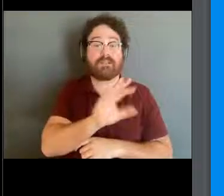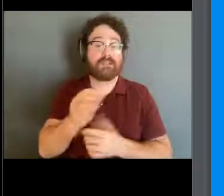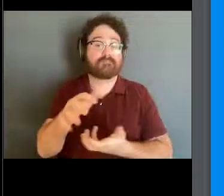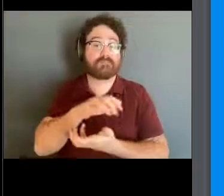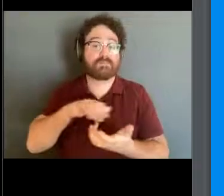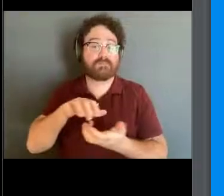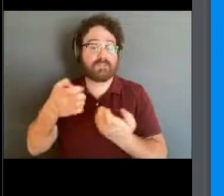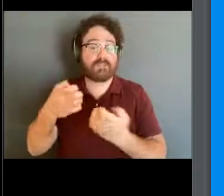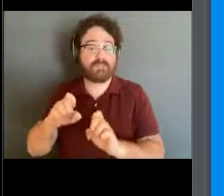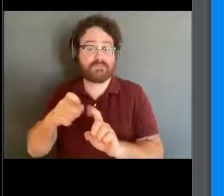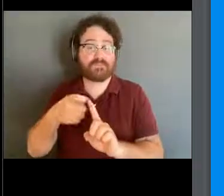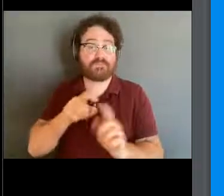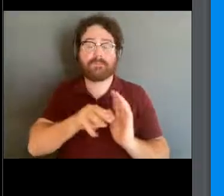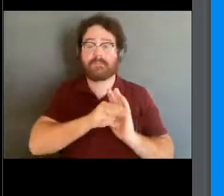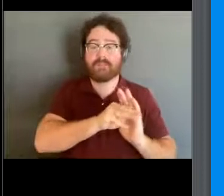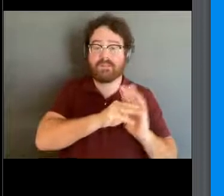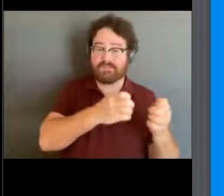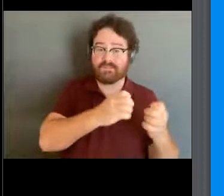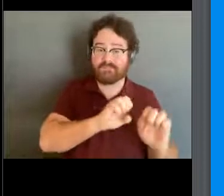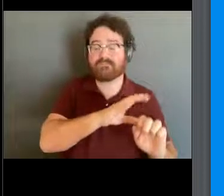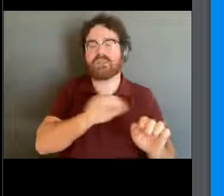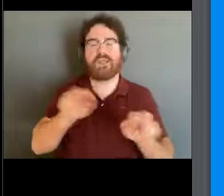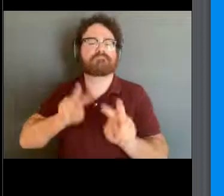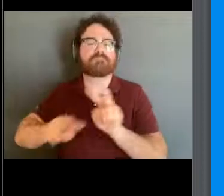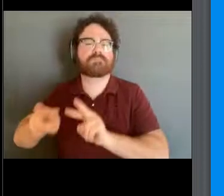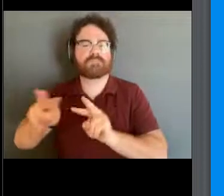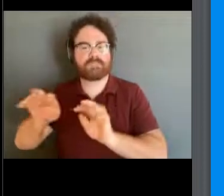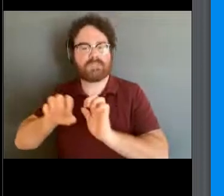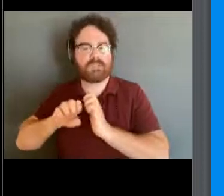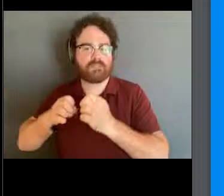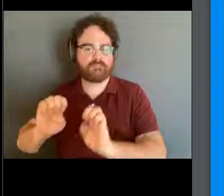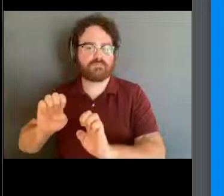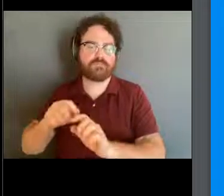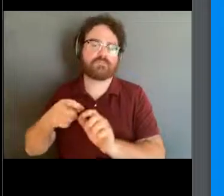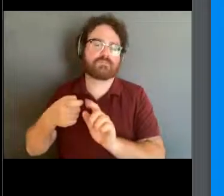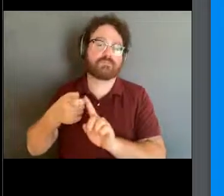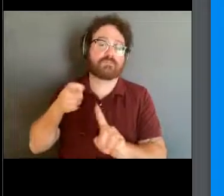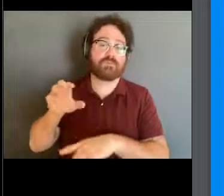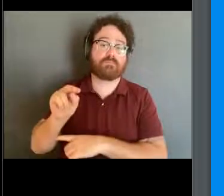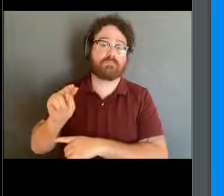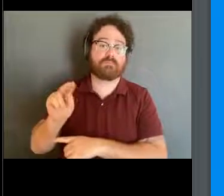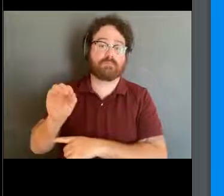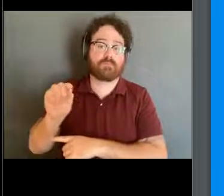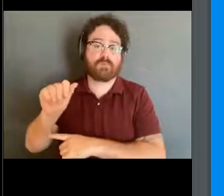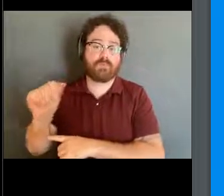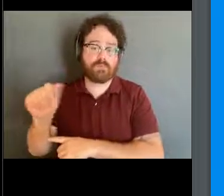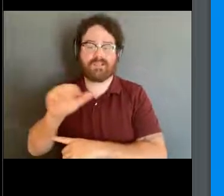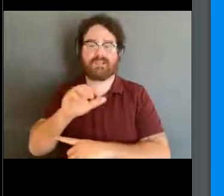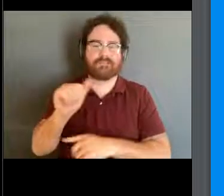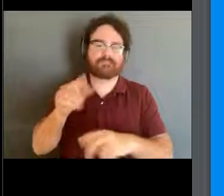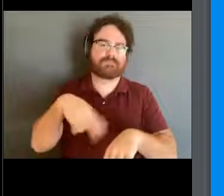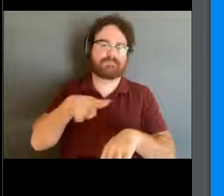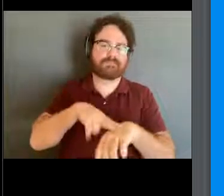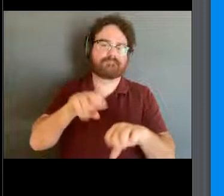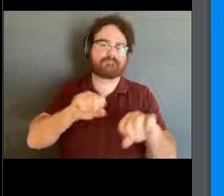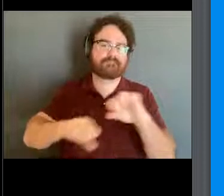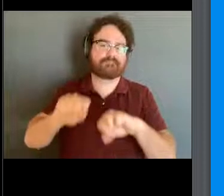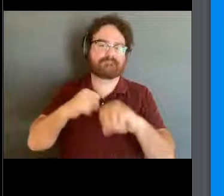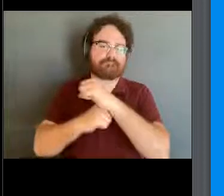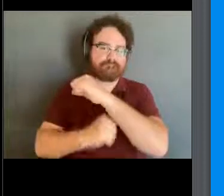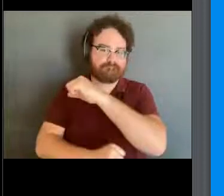the observational efforts that are directed by NOAA and the National Science Foundation and our colleagues throughout the